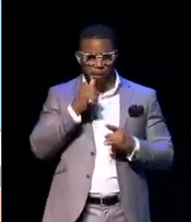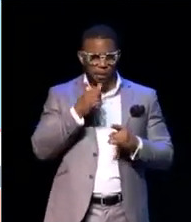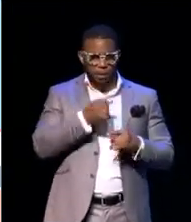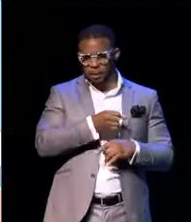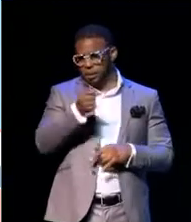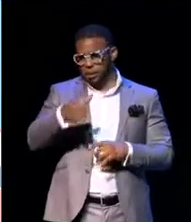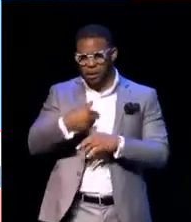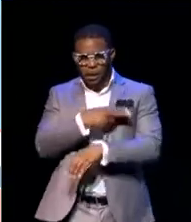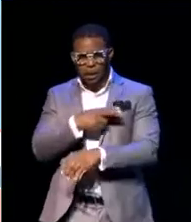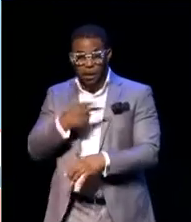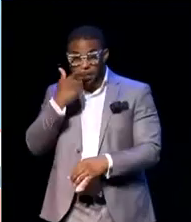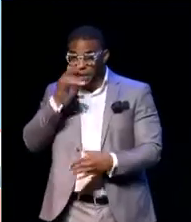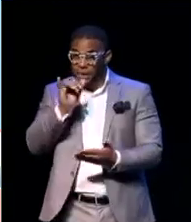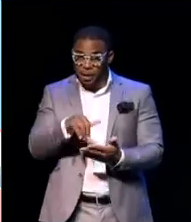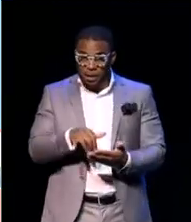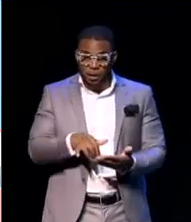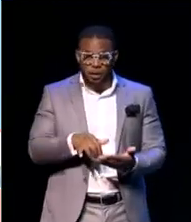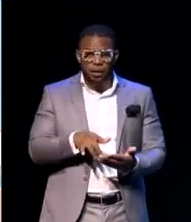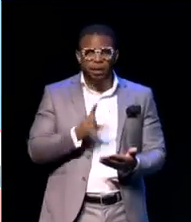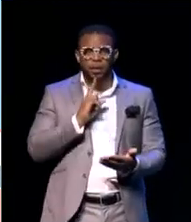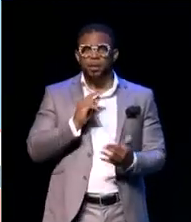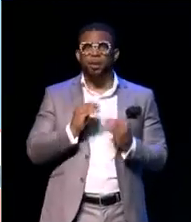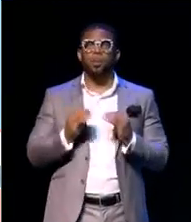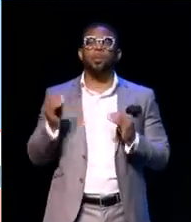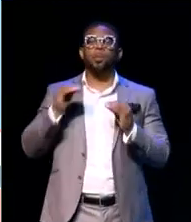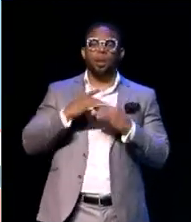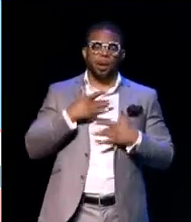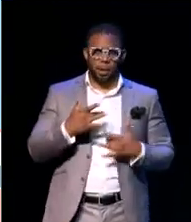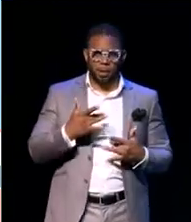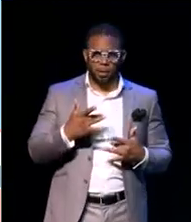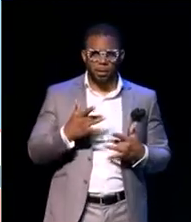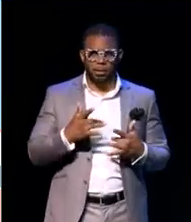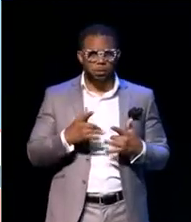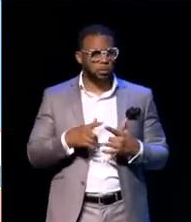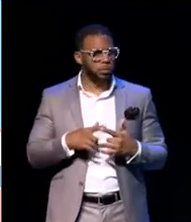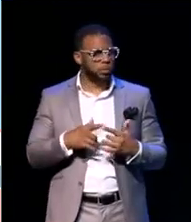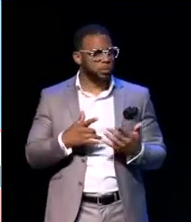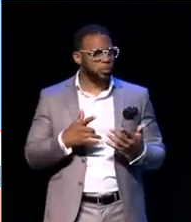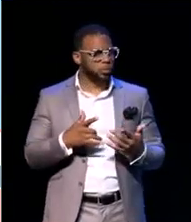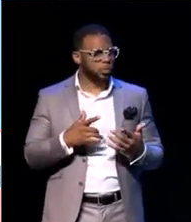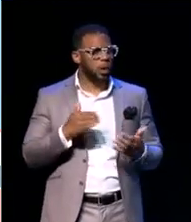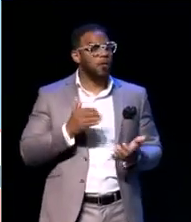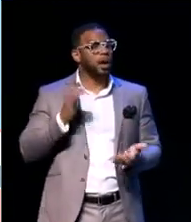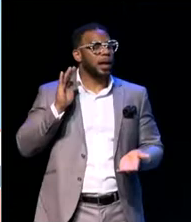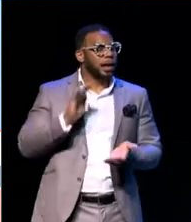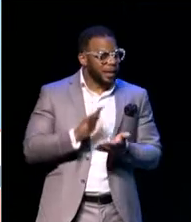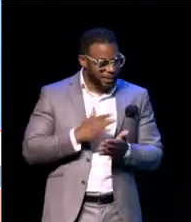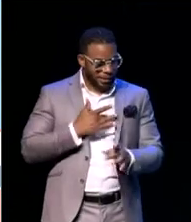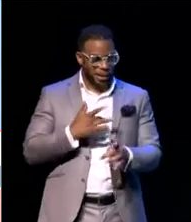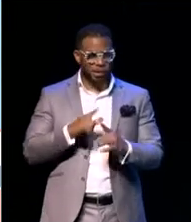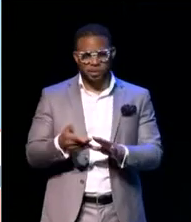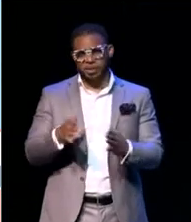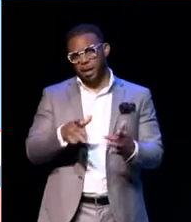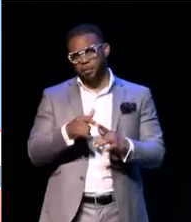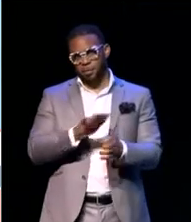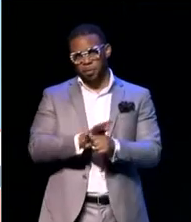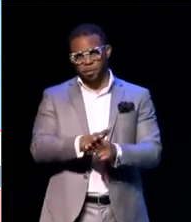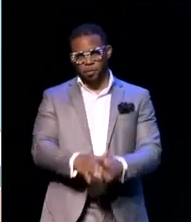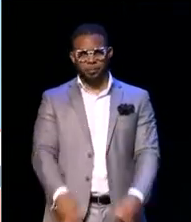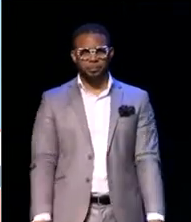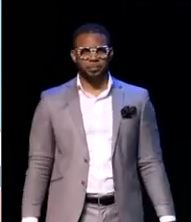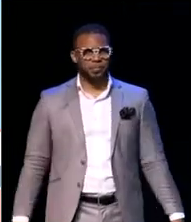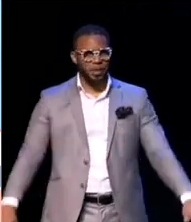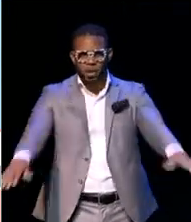in the hospital, and because of that, they're far more likely far less likely to die from